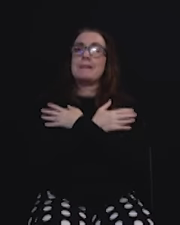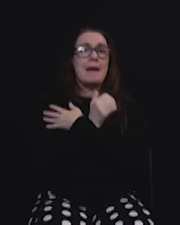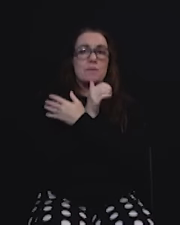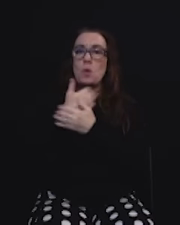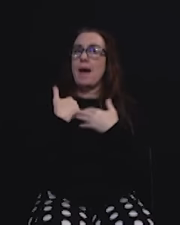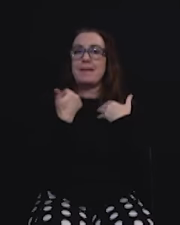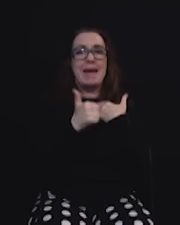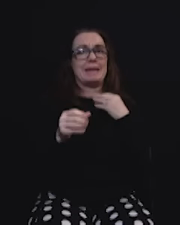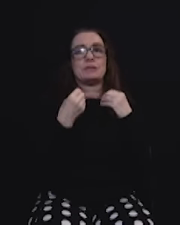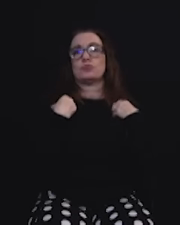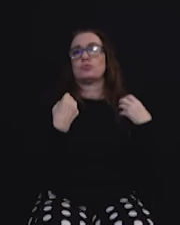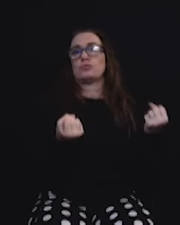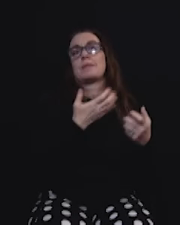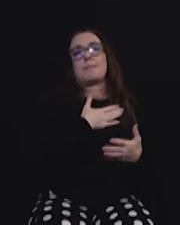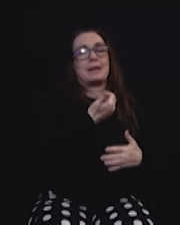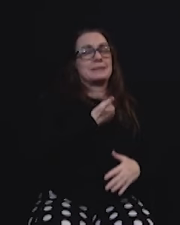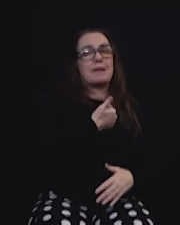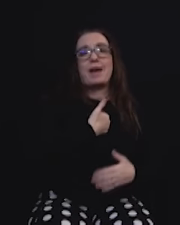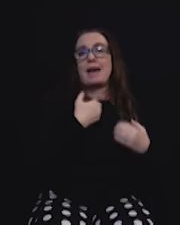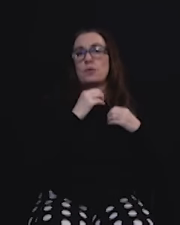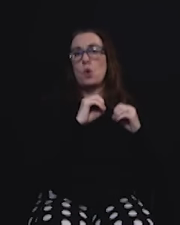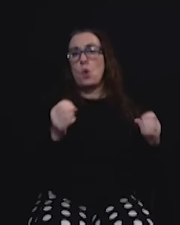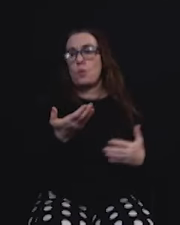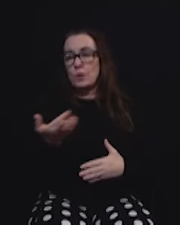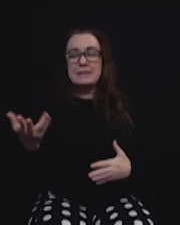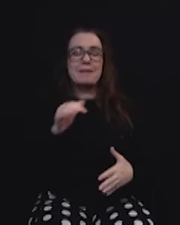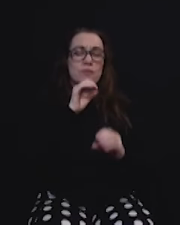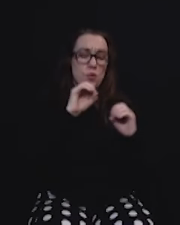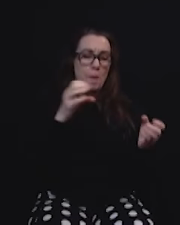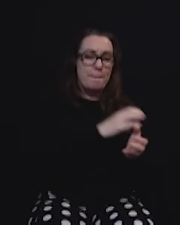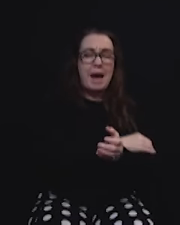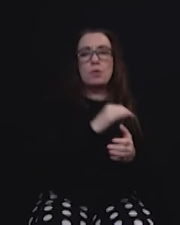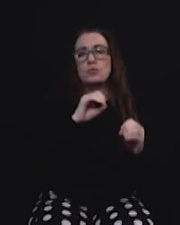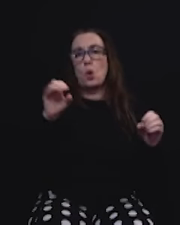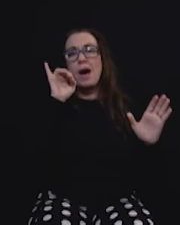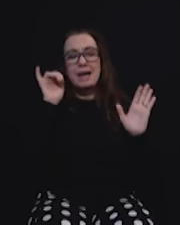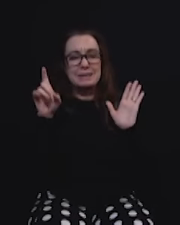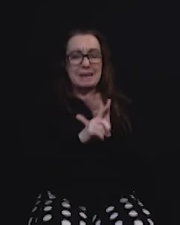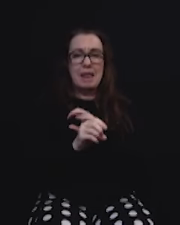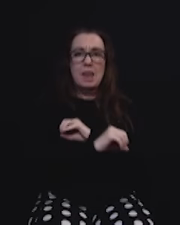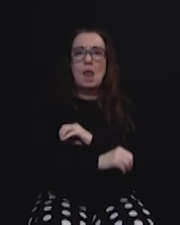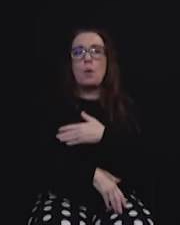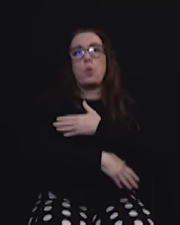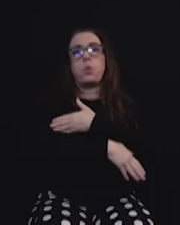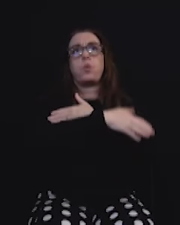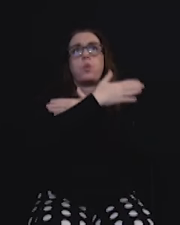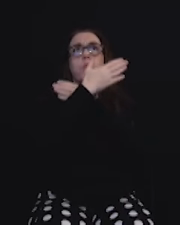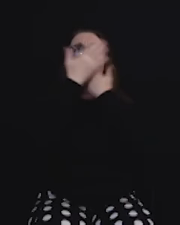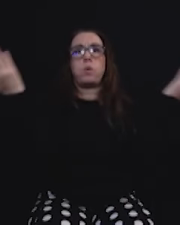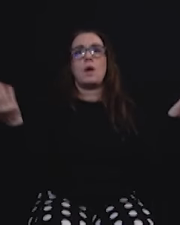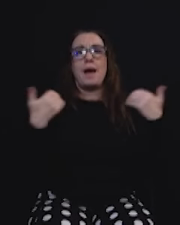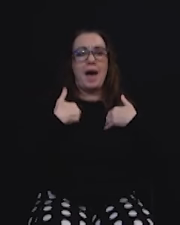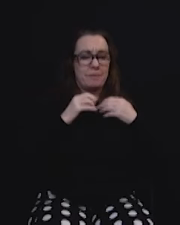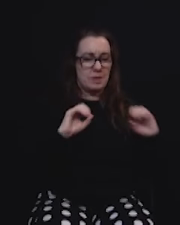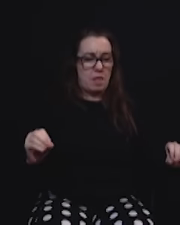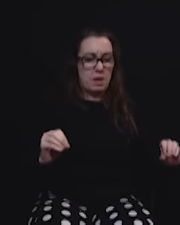of my own. I have no resources, no power, no identity, no nothing that does not come from you.